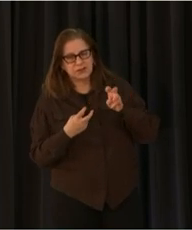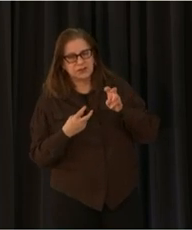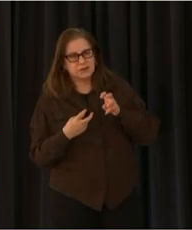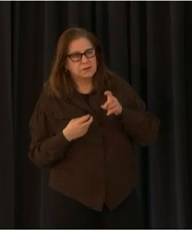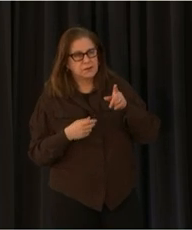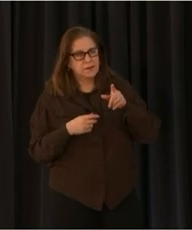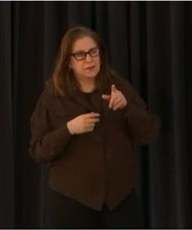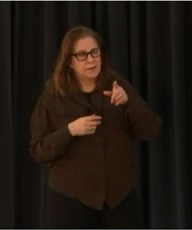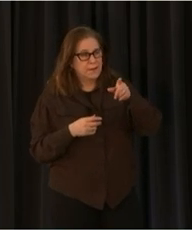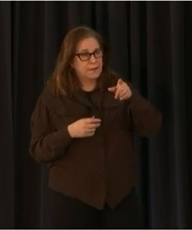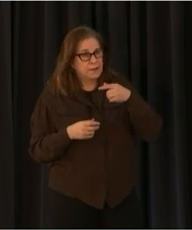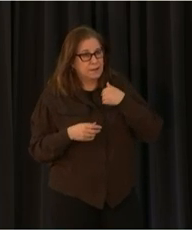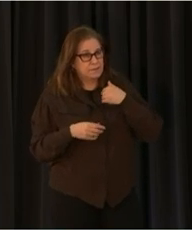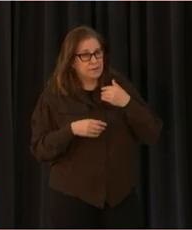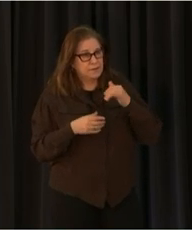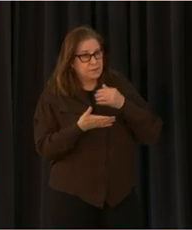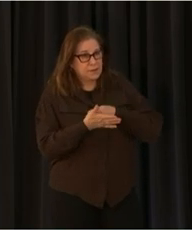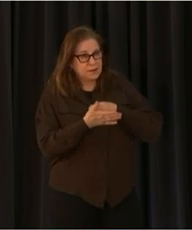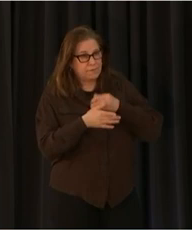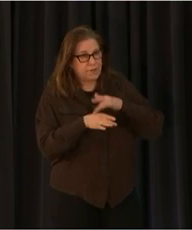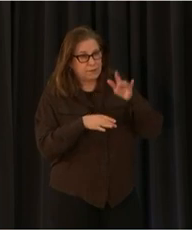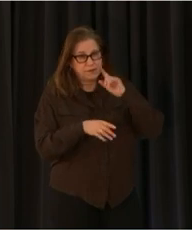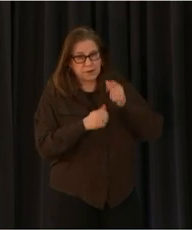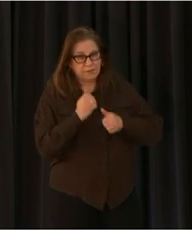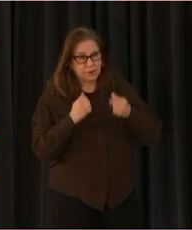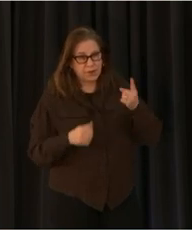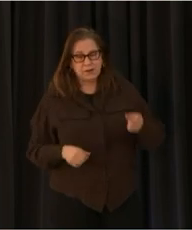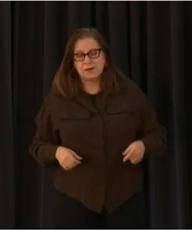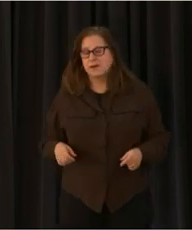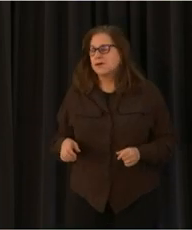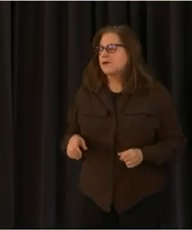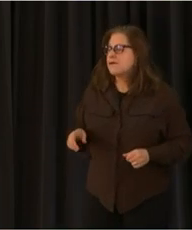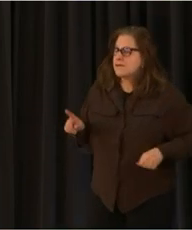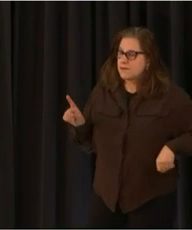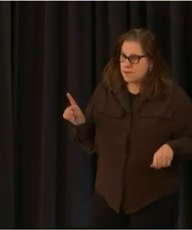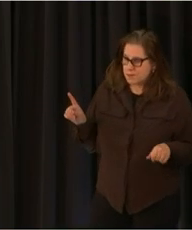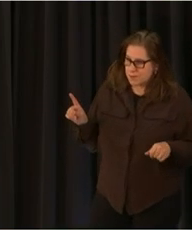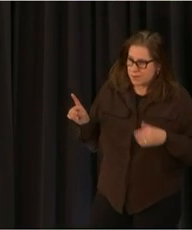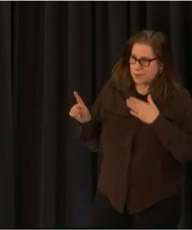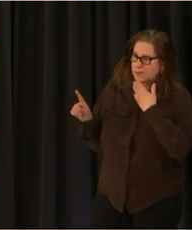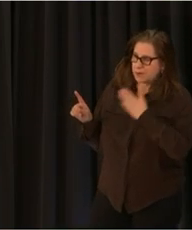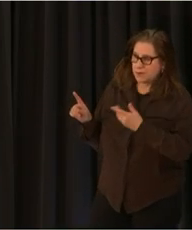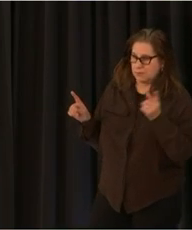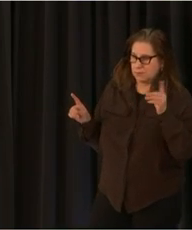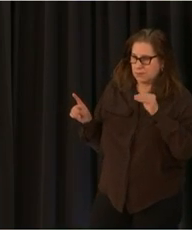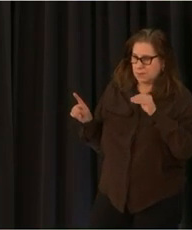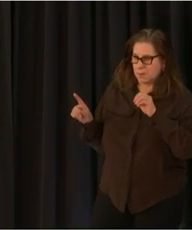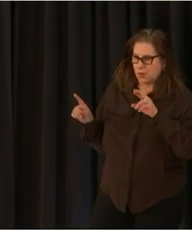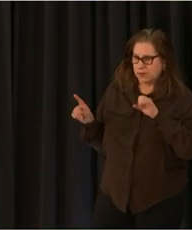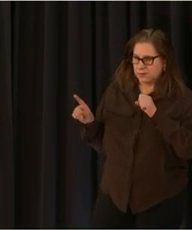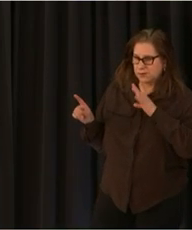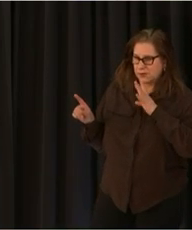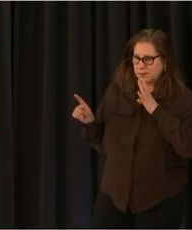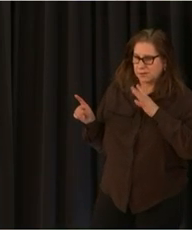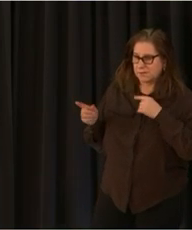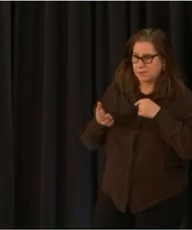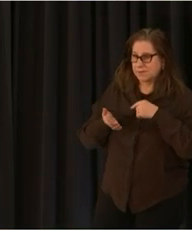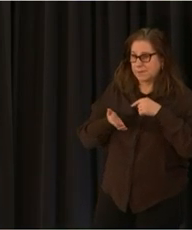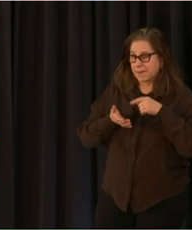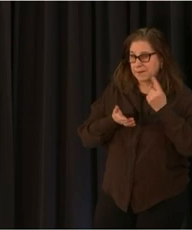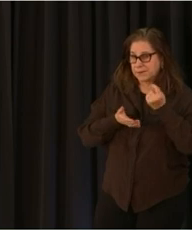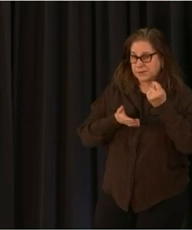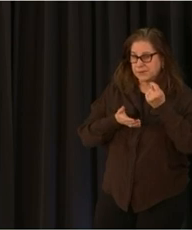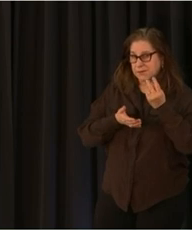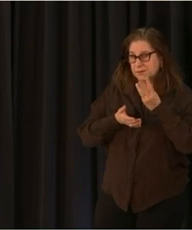they wait? Well, we want them to know that those payments we expect on Tuesday